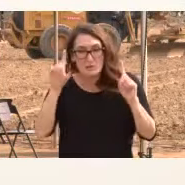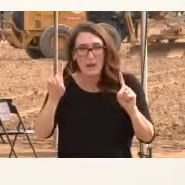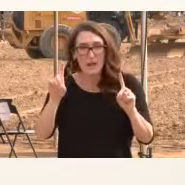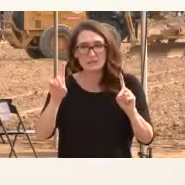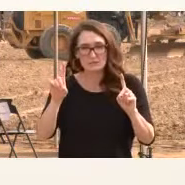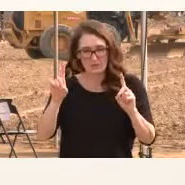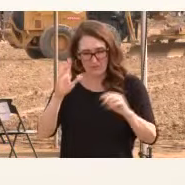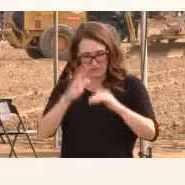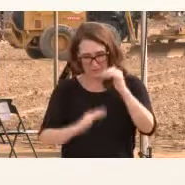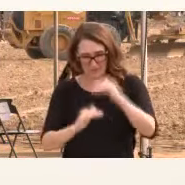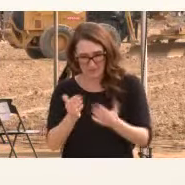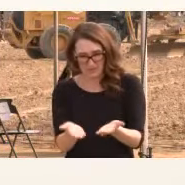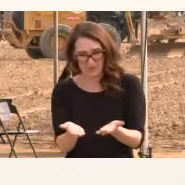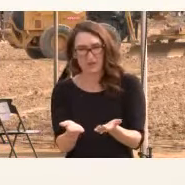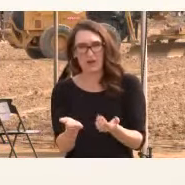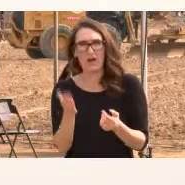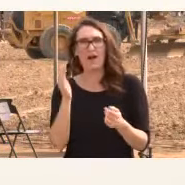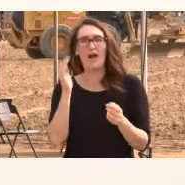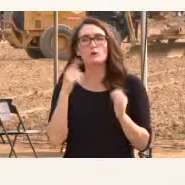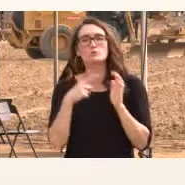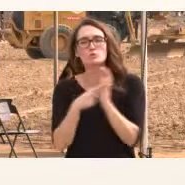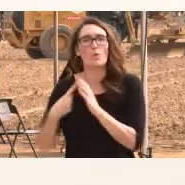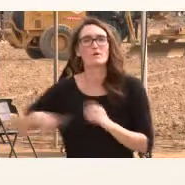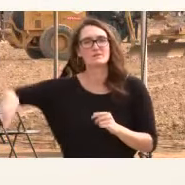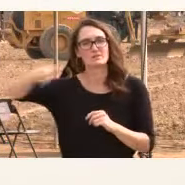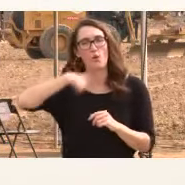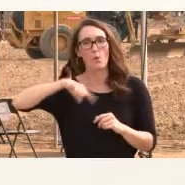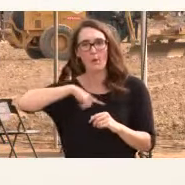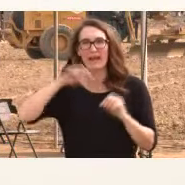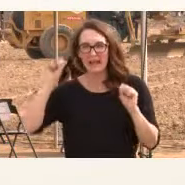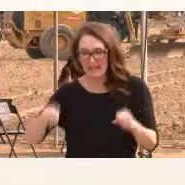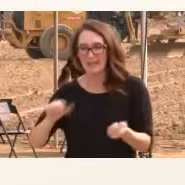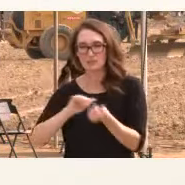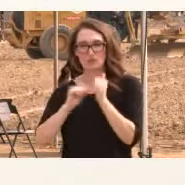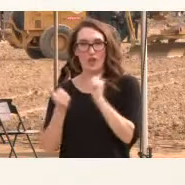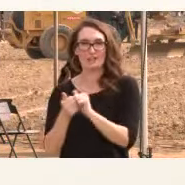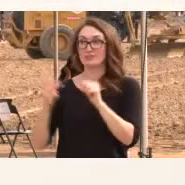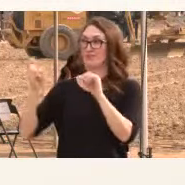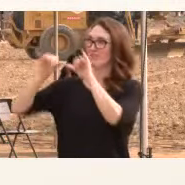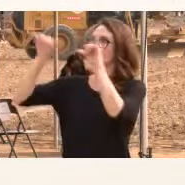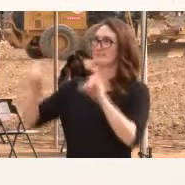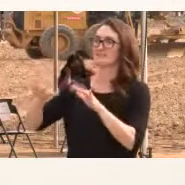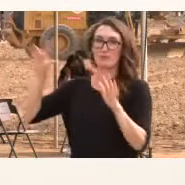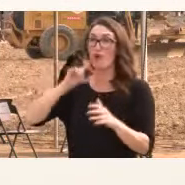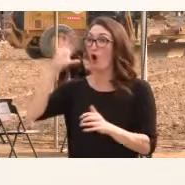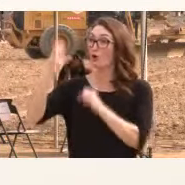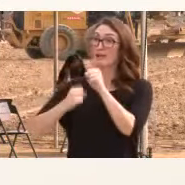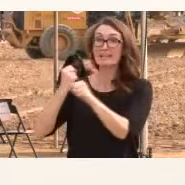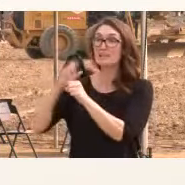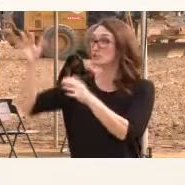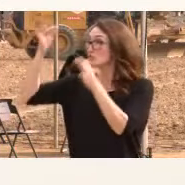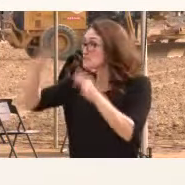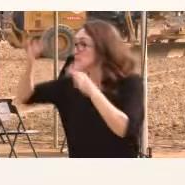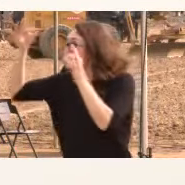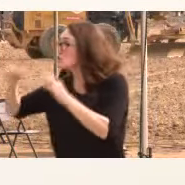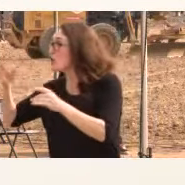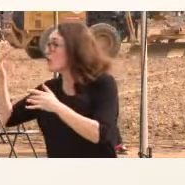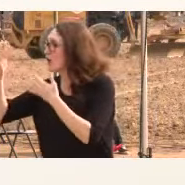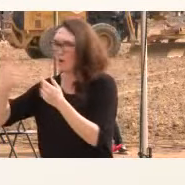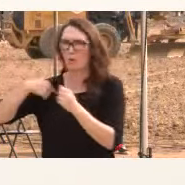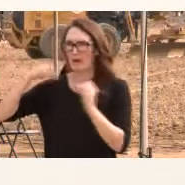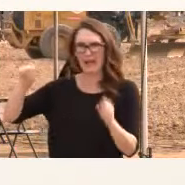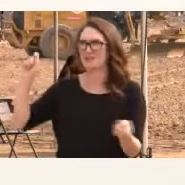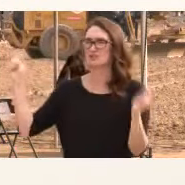that demonstrates to many of us that we can change a 100-year-old system and have it refocus on its mission